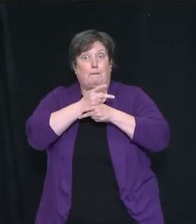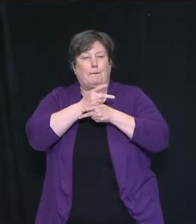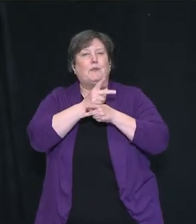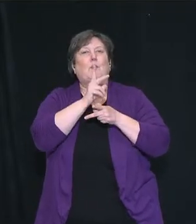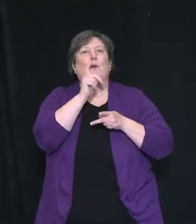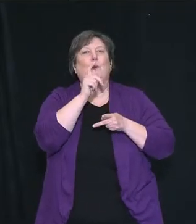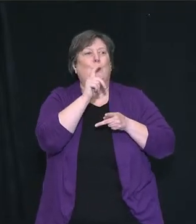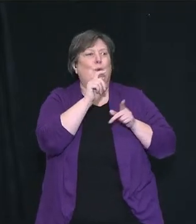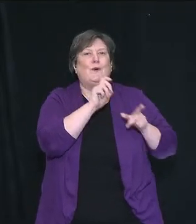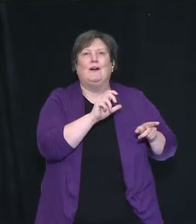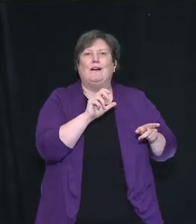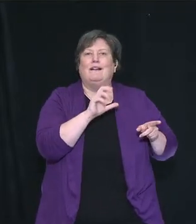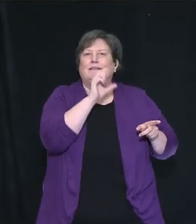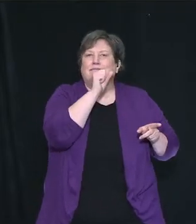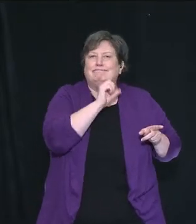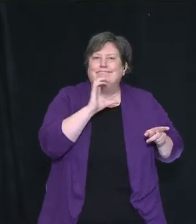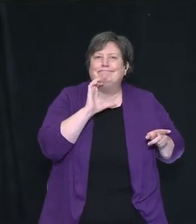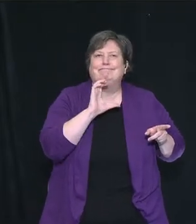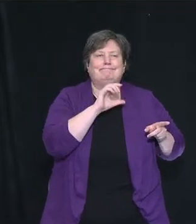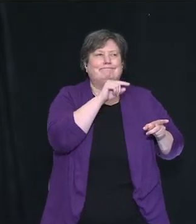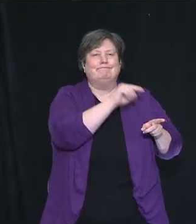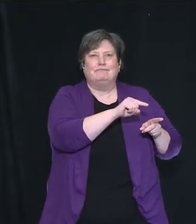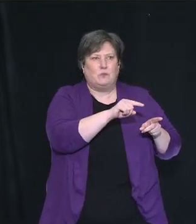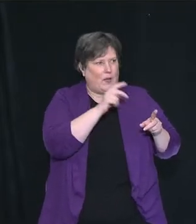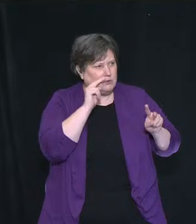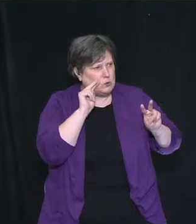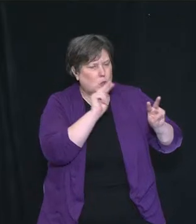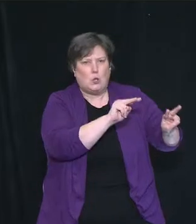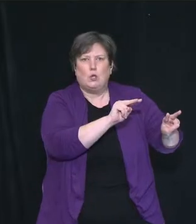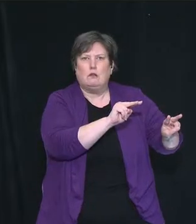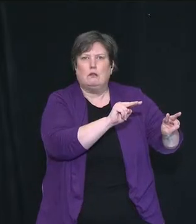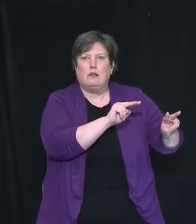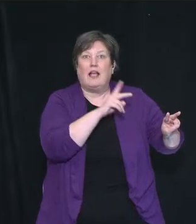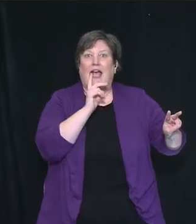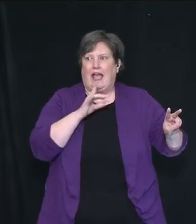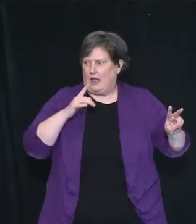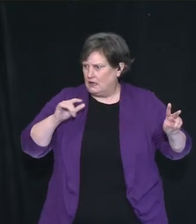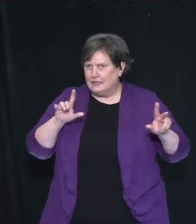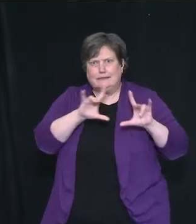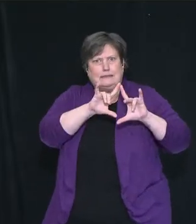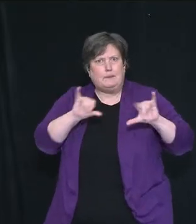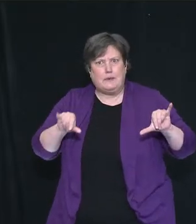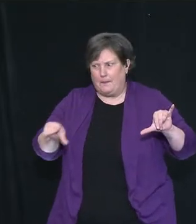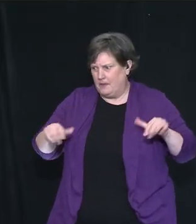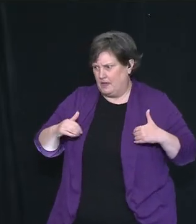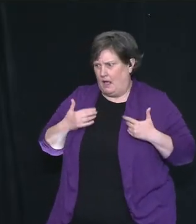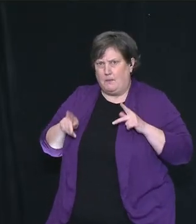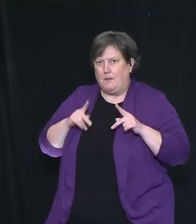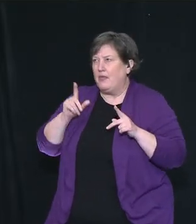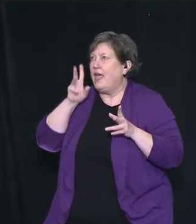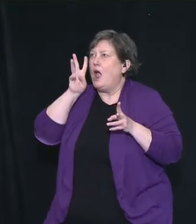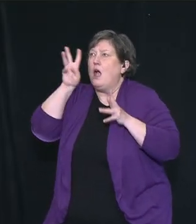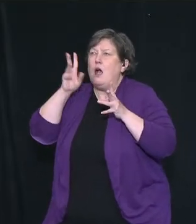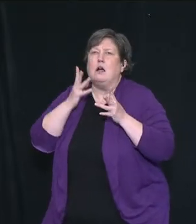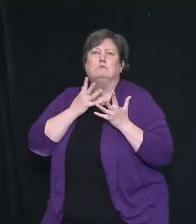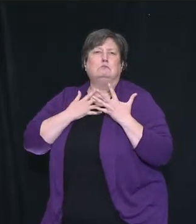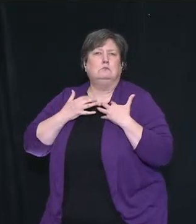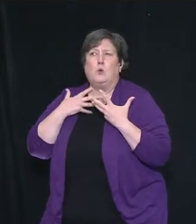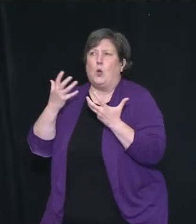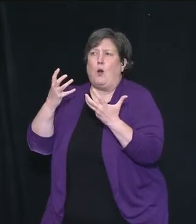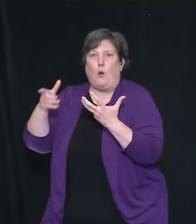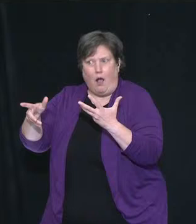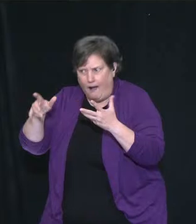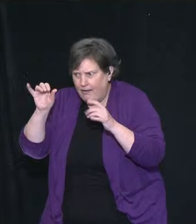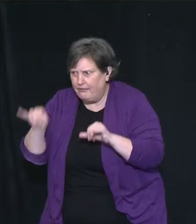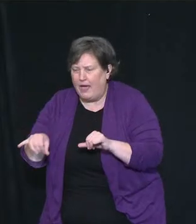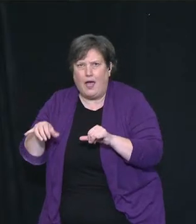press forward towards the future, we also need to embrace the dreams of young people. They deserve a better future